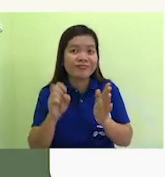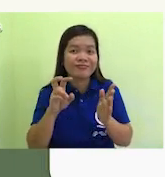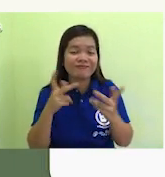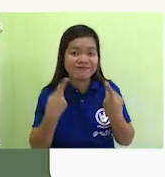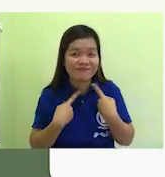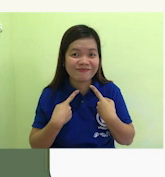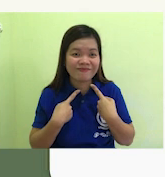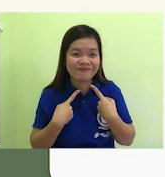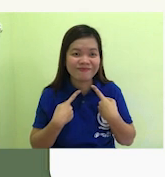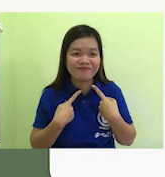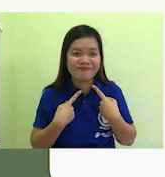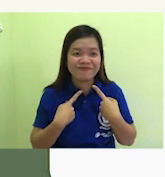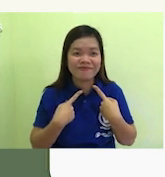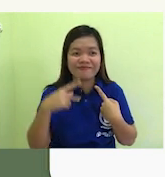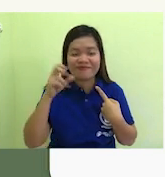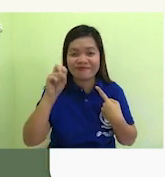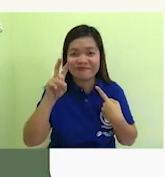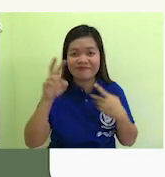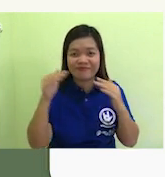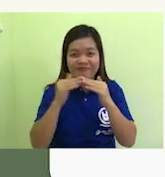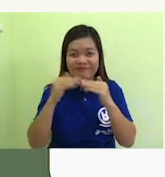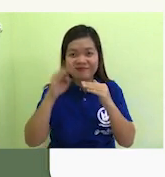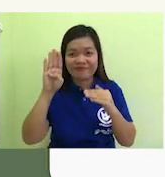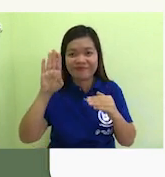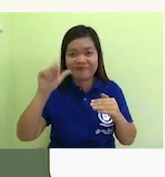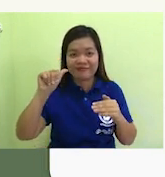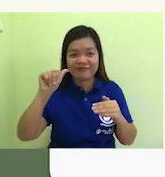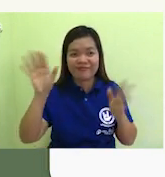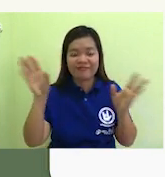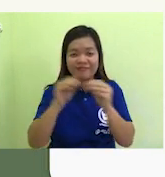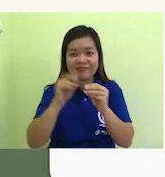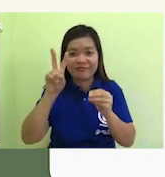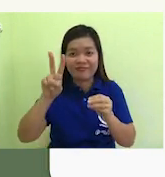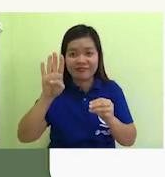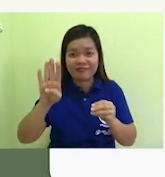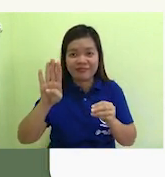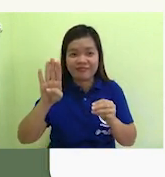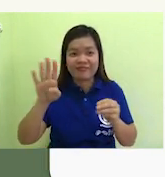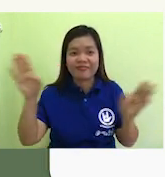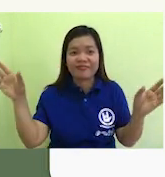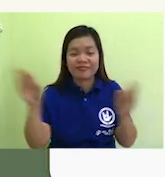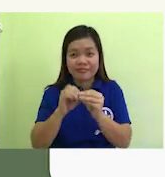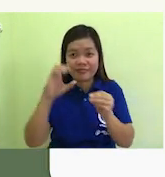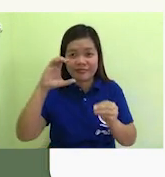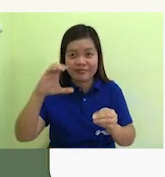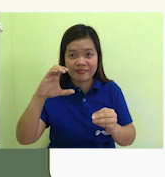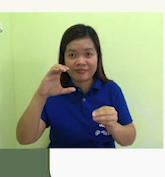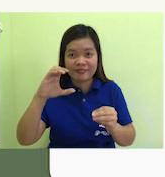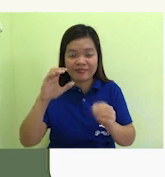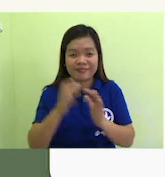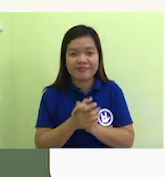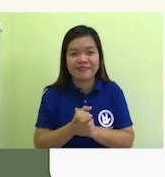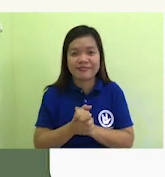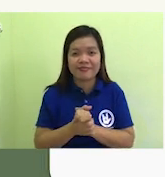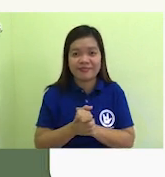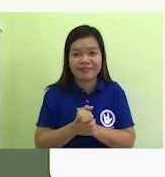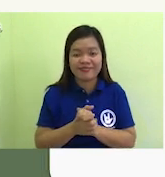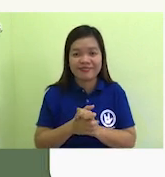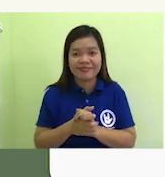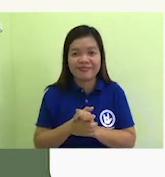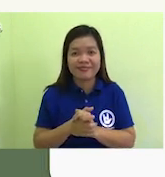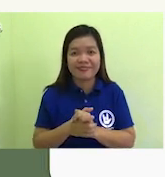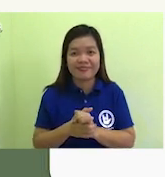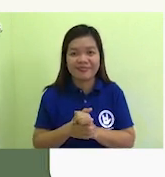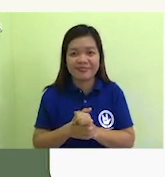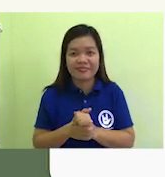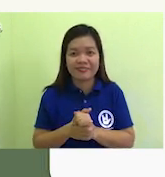So, we have obtained 12 equals 4a plus 2b plus